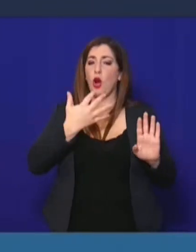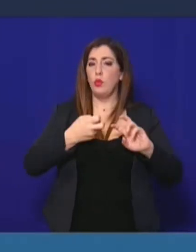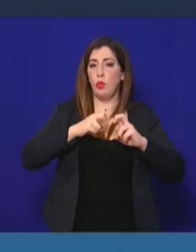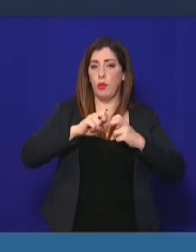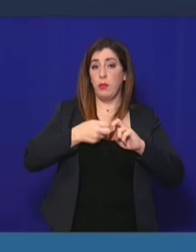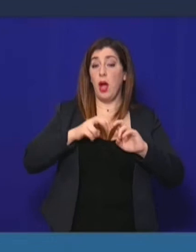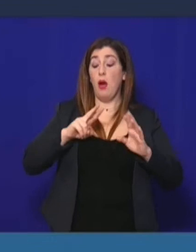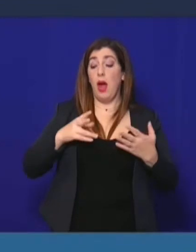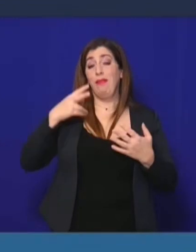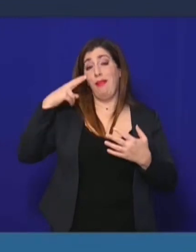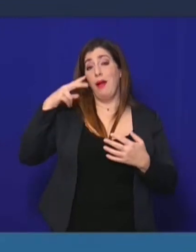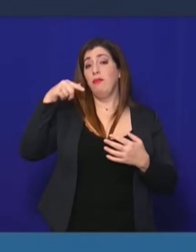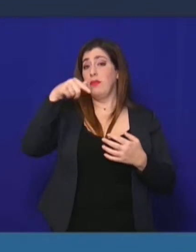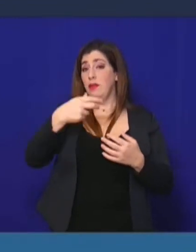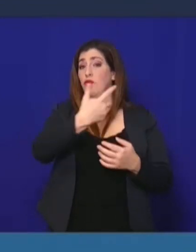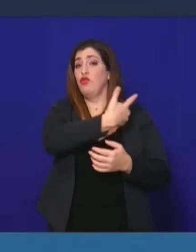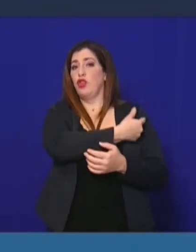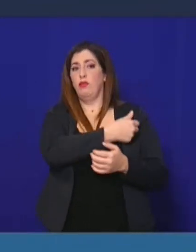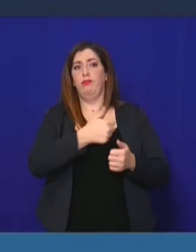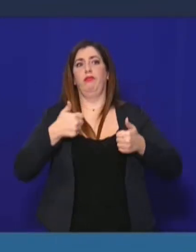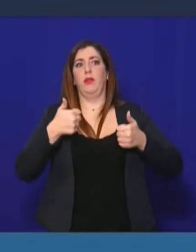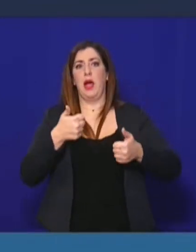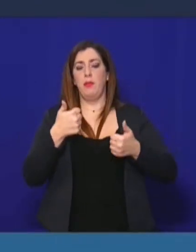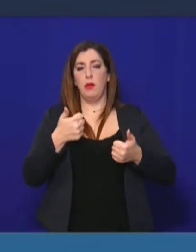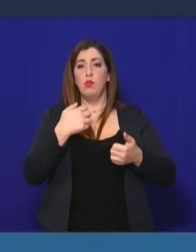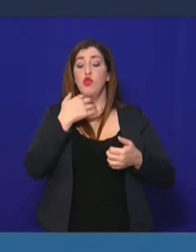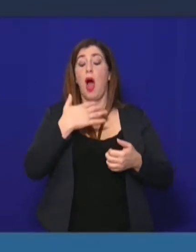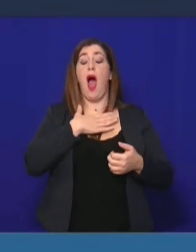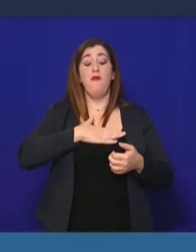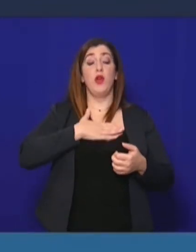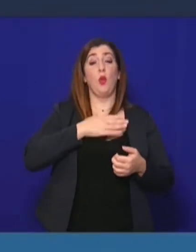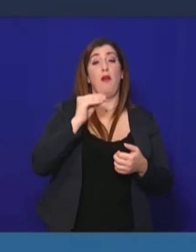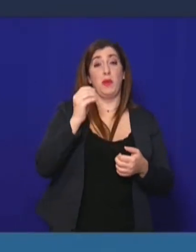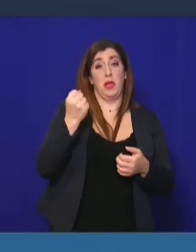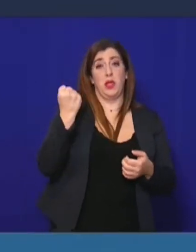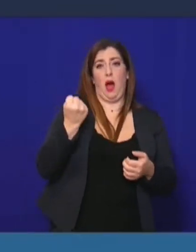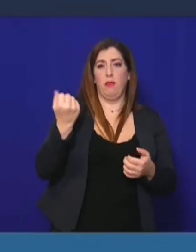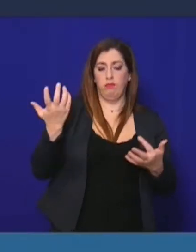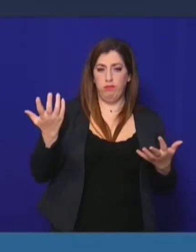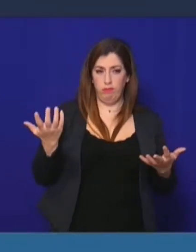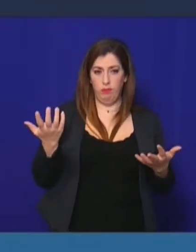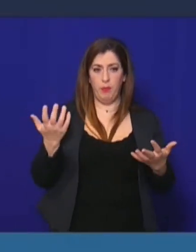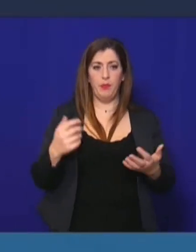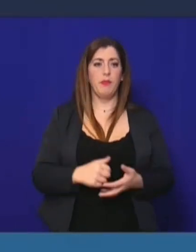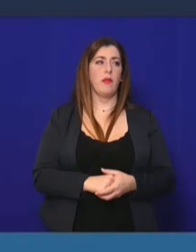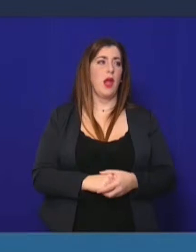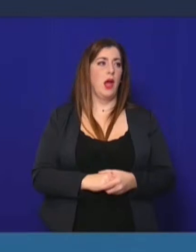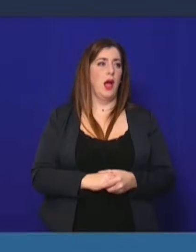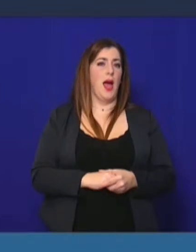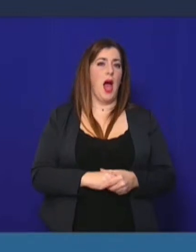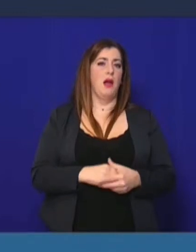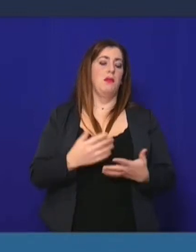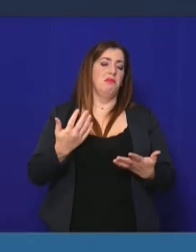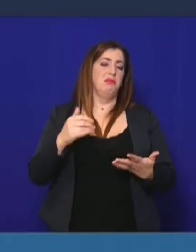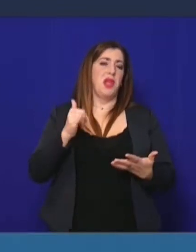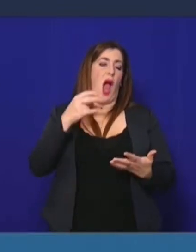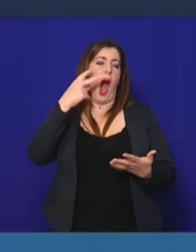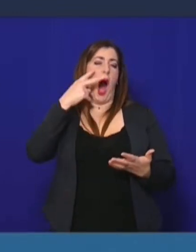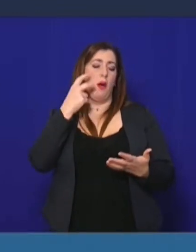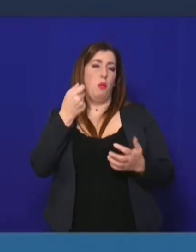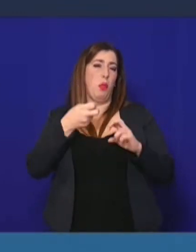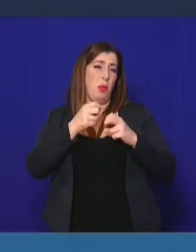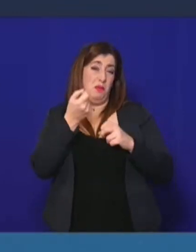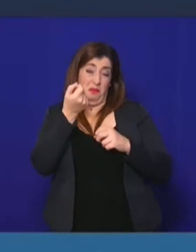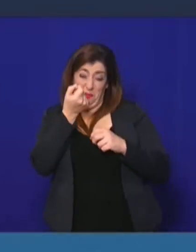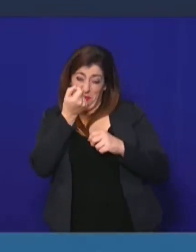din il-vaccine tkun vaccine li hemmhekk meta tqabbel dak il-ftit side effects li jista' jkollok li huma żgħar ikunu side effects li